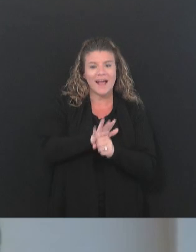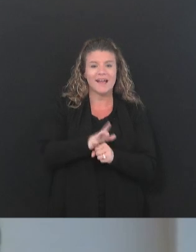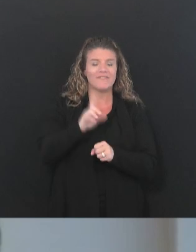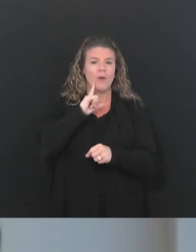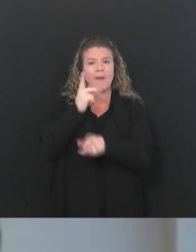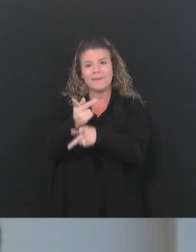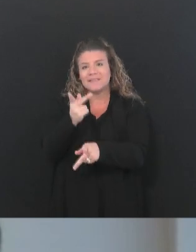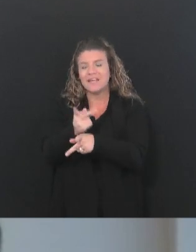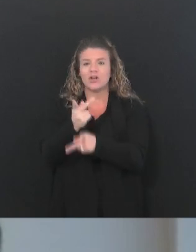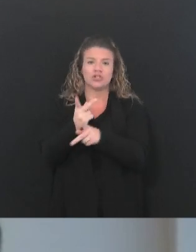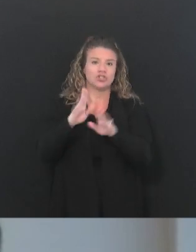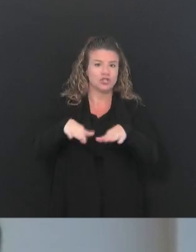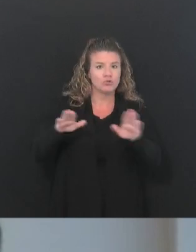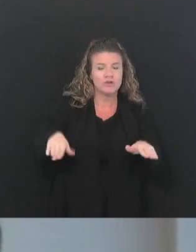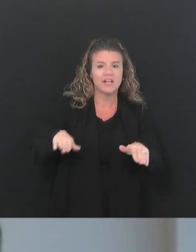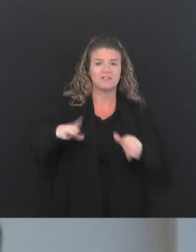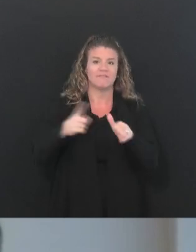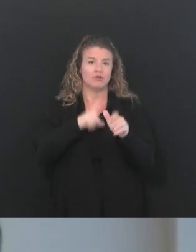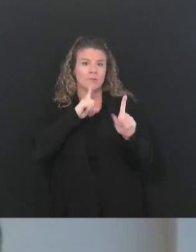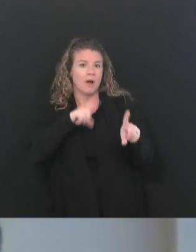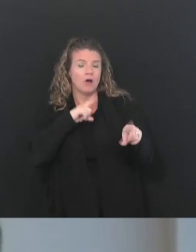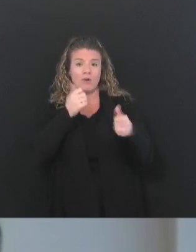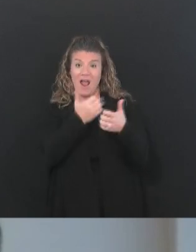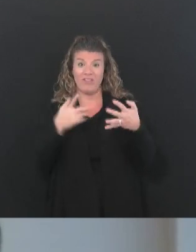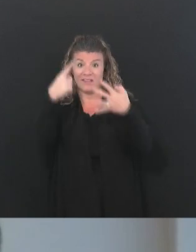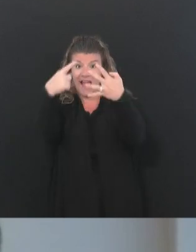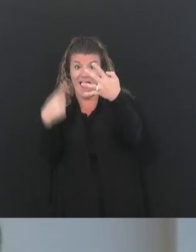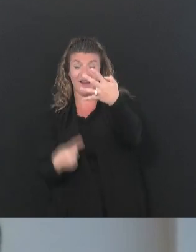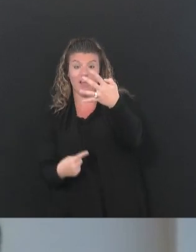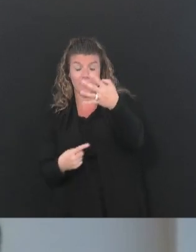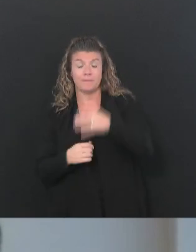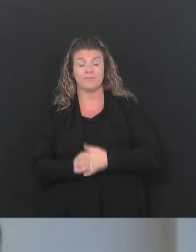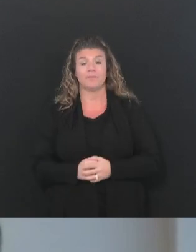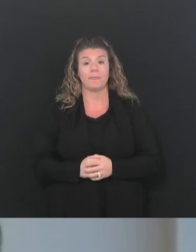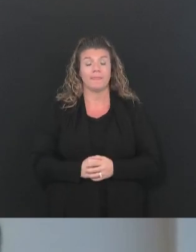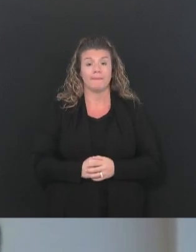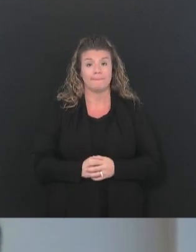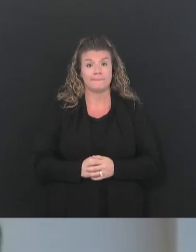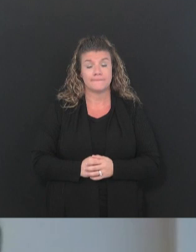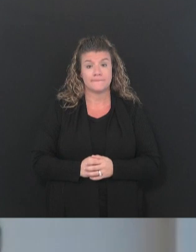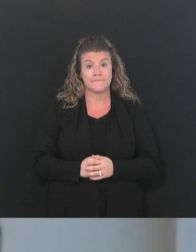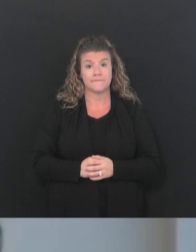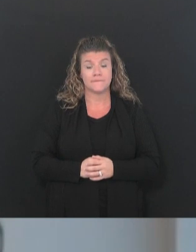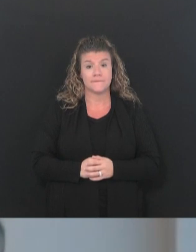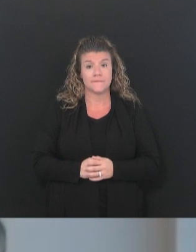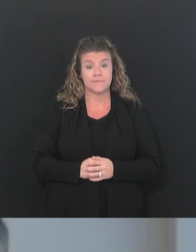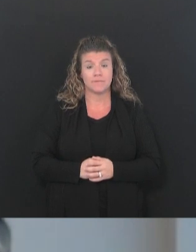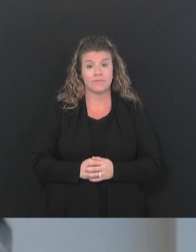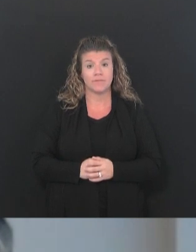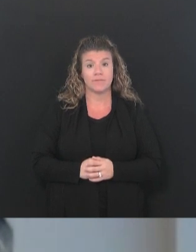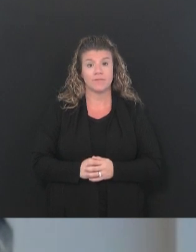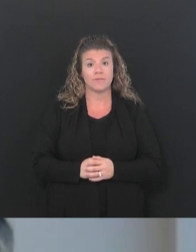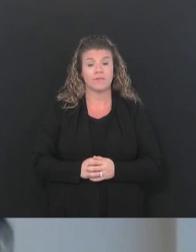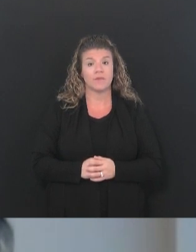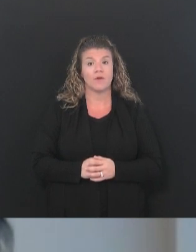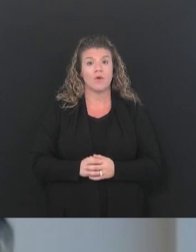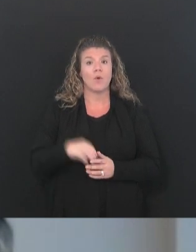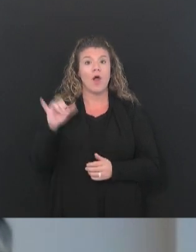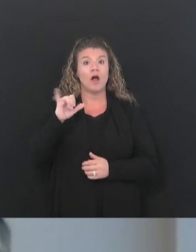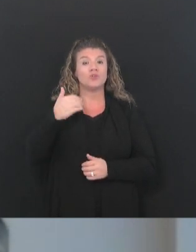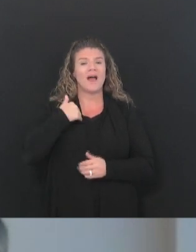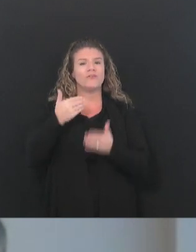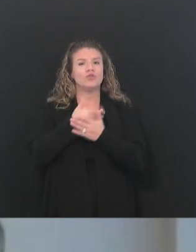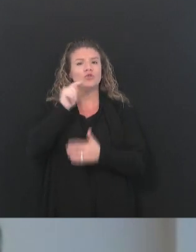children, and our responders. We've also added a tab, updated guidance under the public tab. So we have